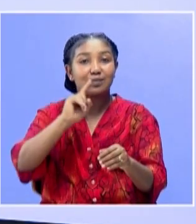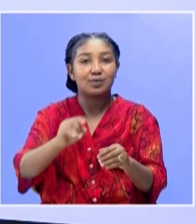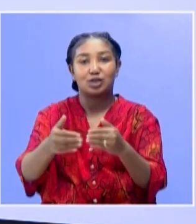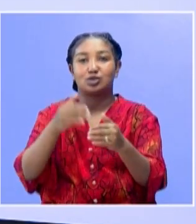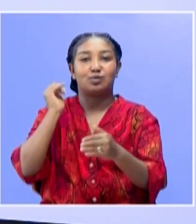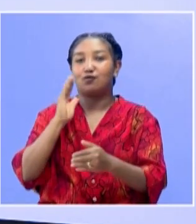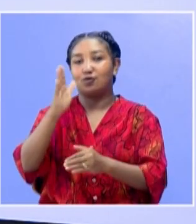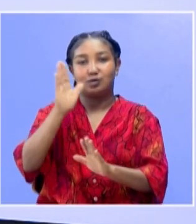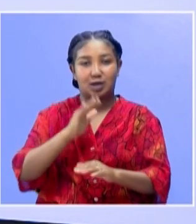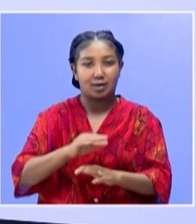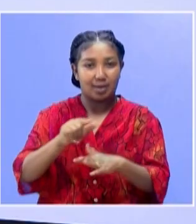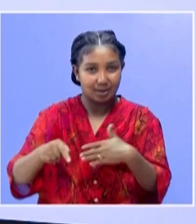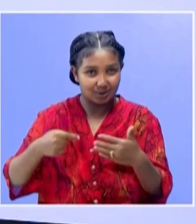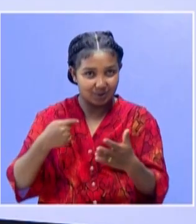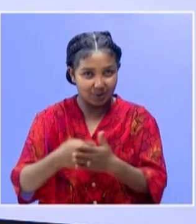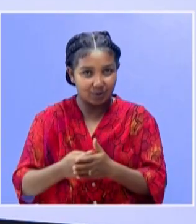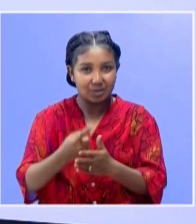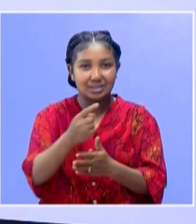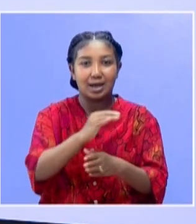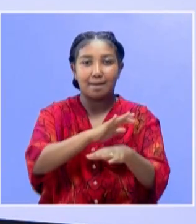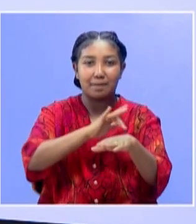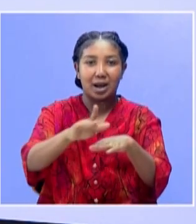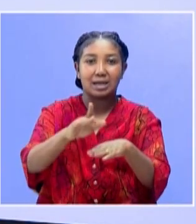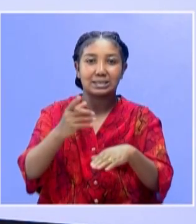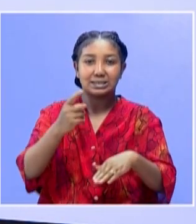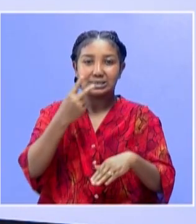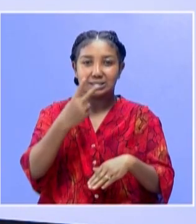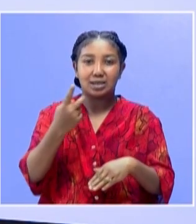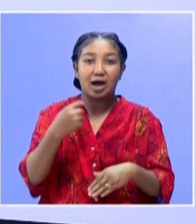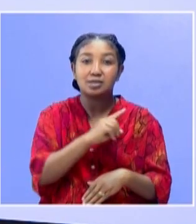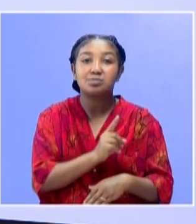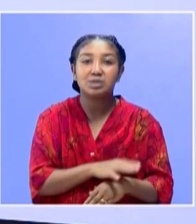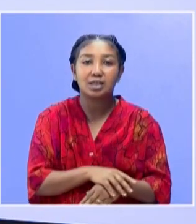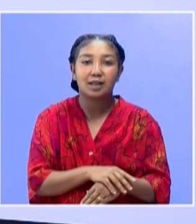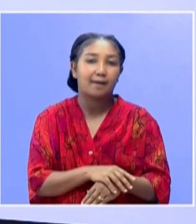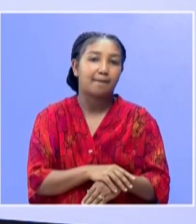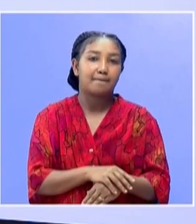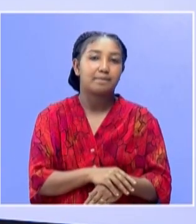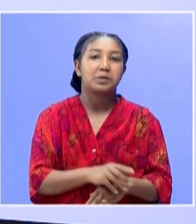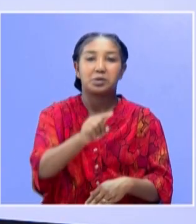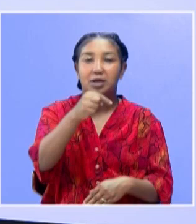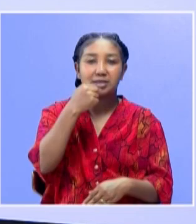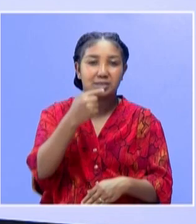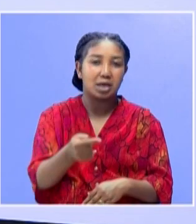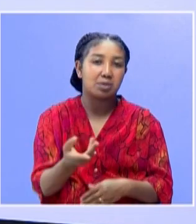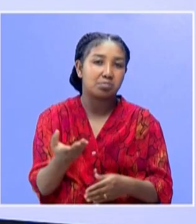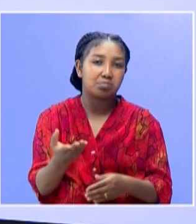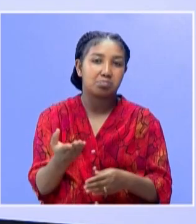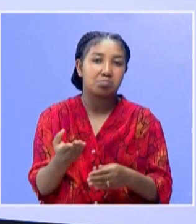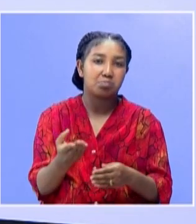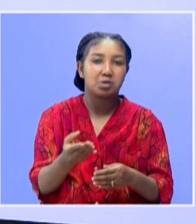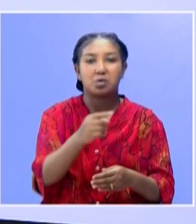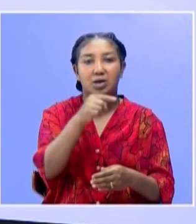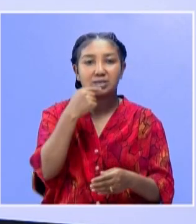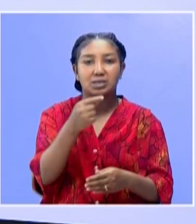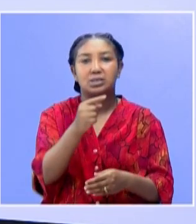Simple future. So they blank see us. Yeah, you can say, just to make a change, you